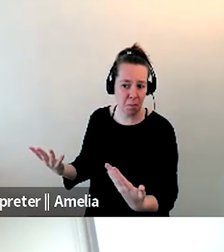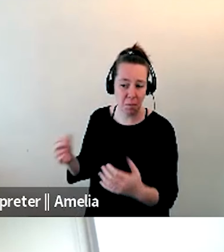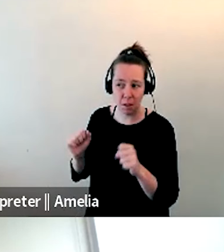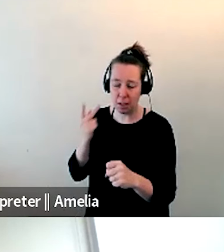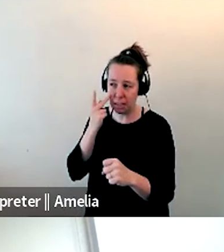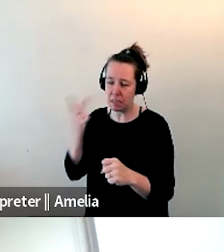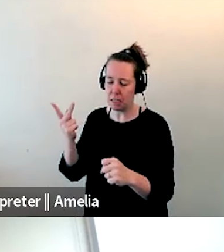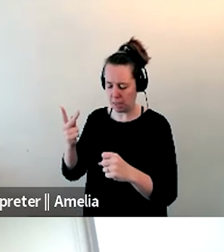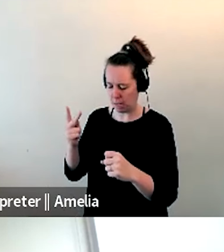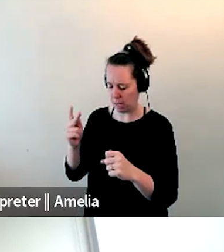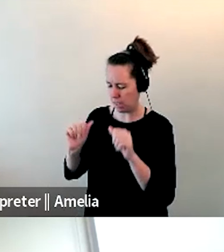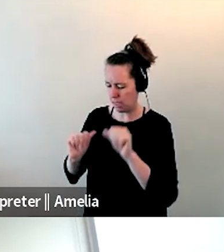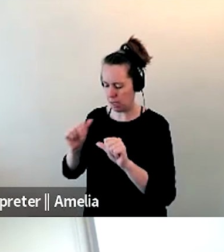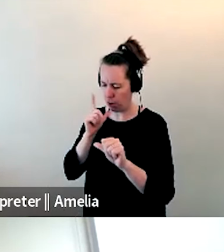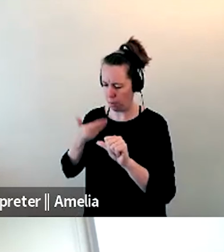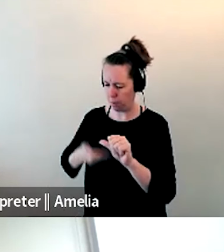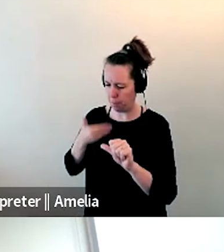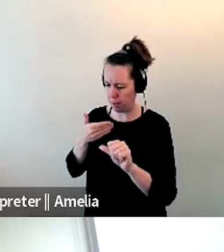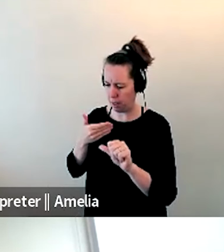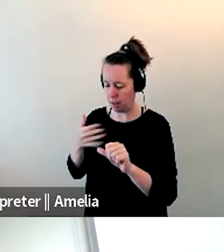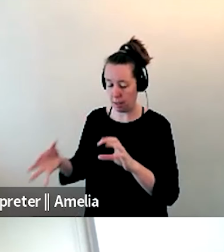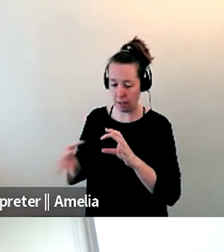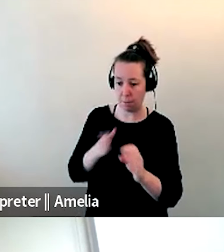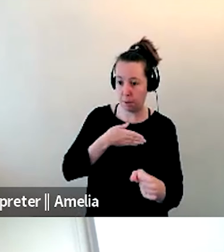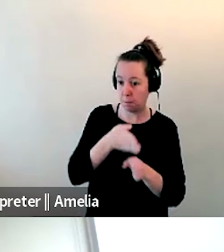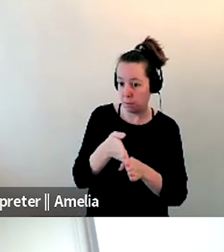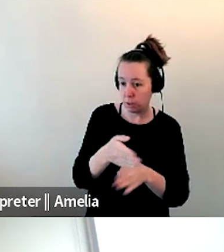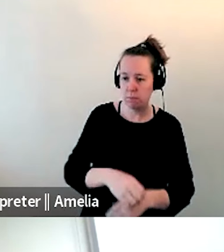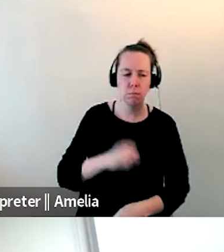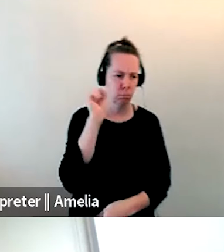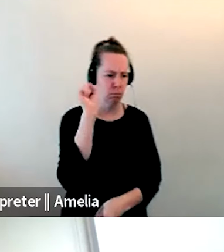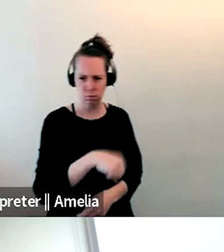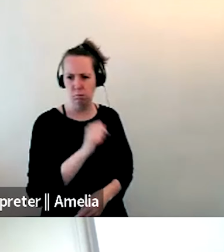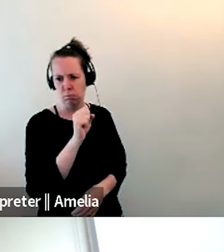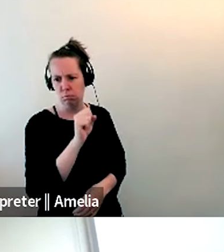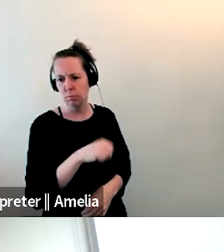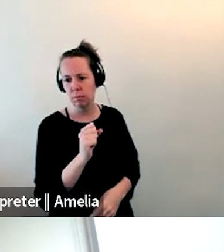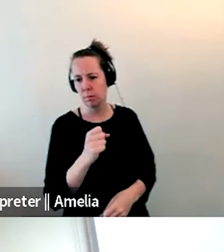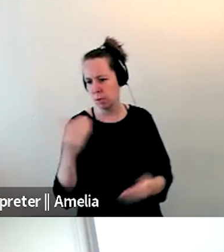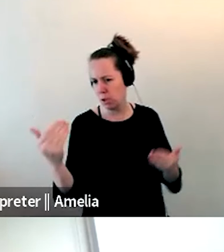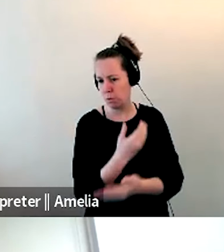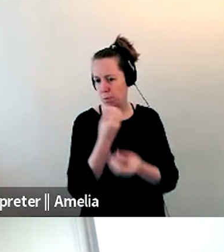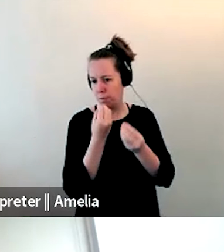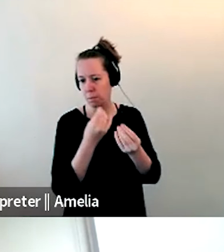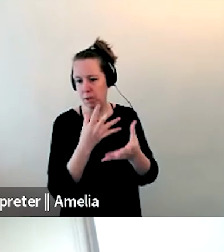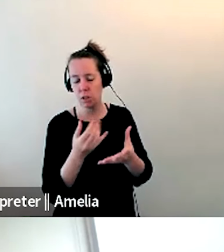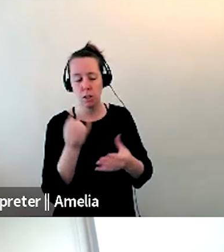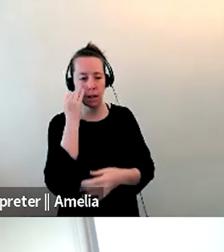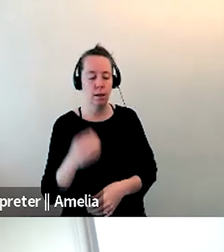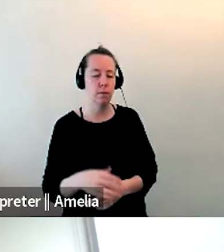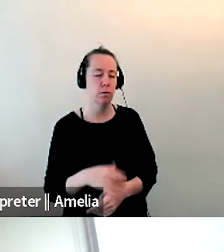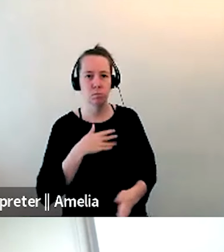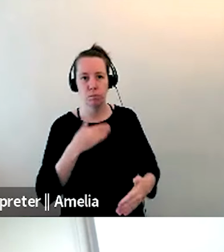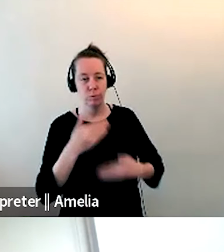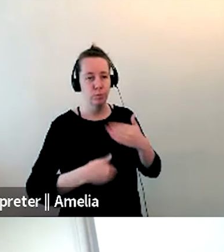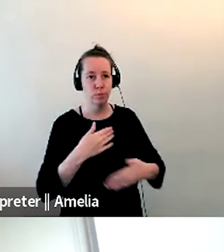how you could help your career with it. Is that fair? Yeah, it definitely gave me new insights, you know, things that I'd heard over the years, but you could just kind of wonder,